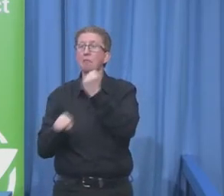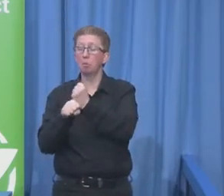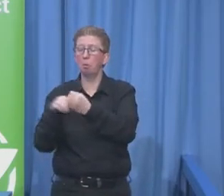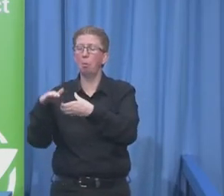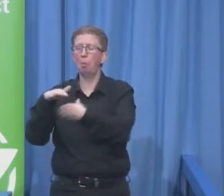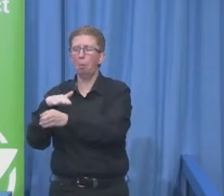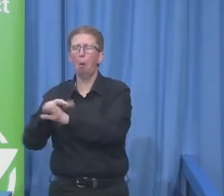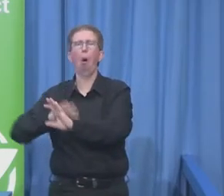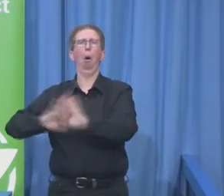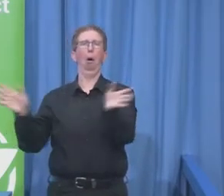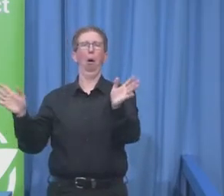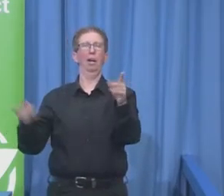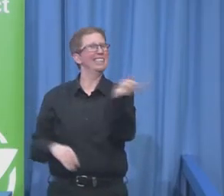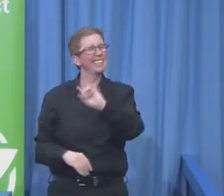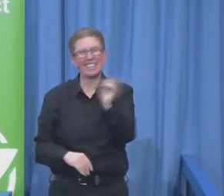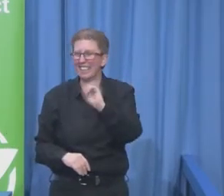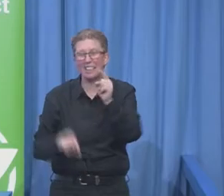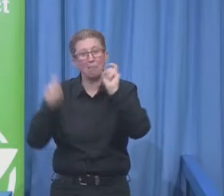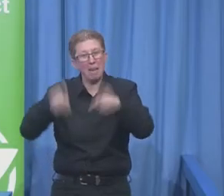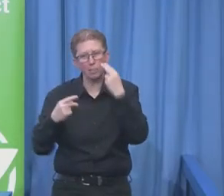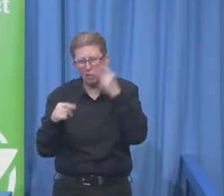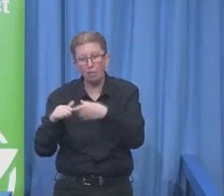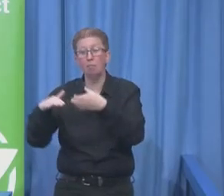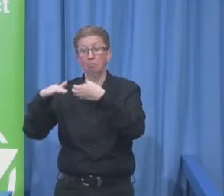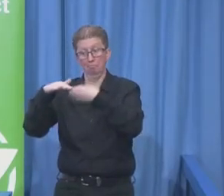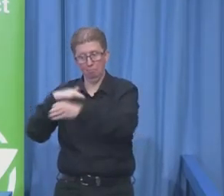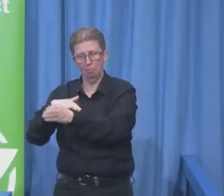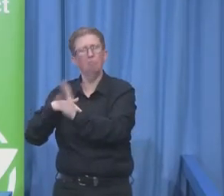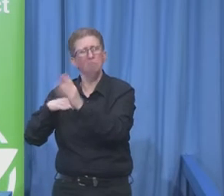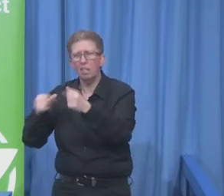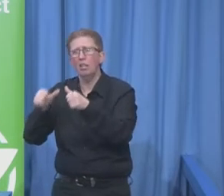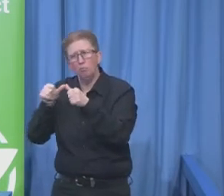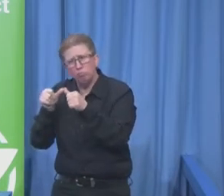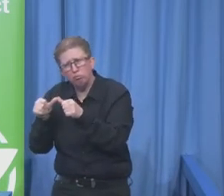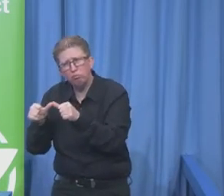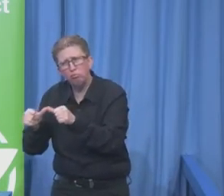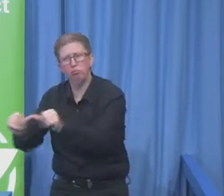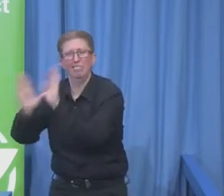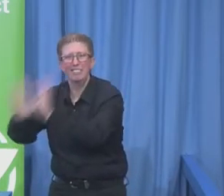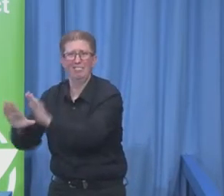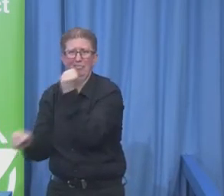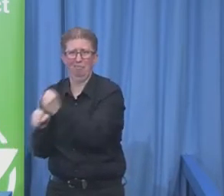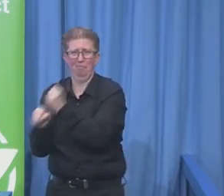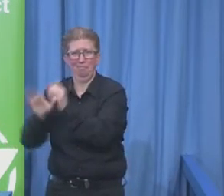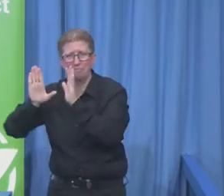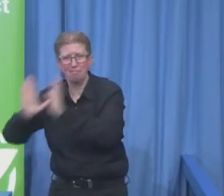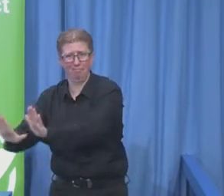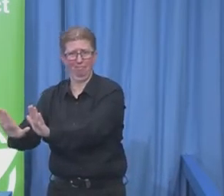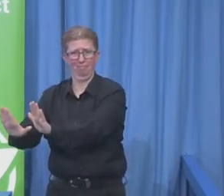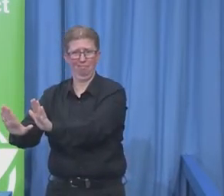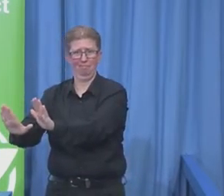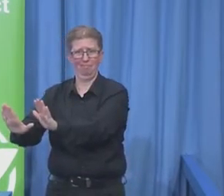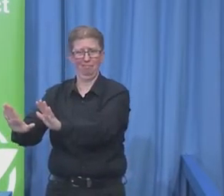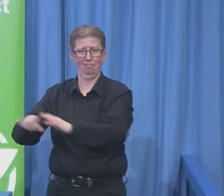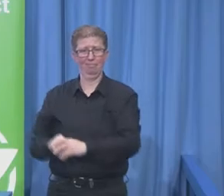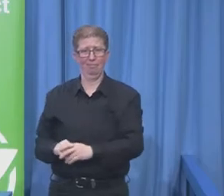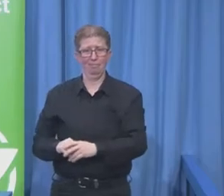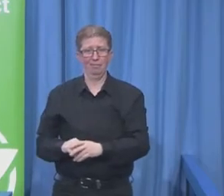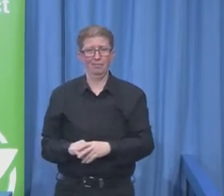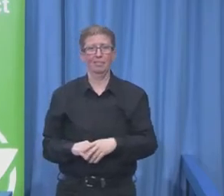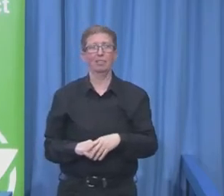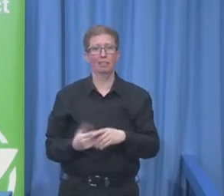you know, across sectors in the same roles. The important part that we are now also concentrating in is on vertical scaling, where we are trying